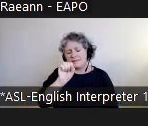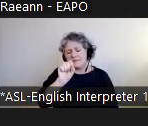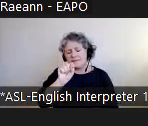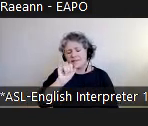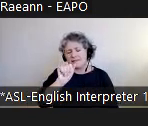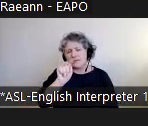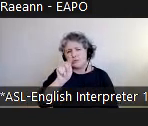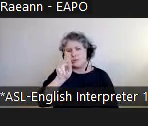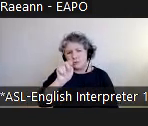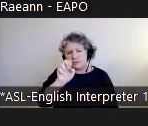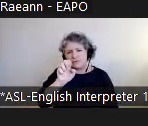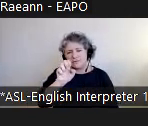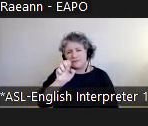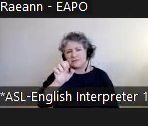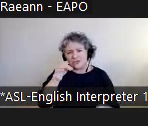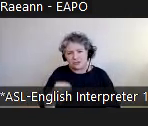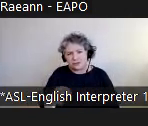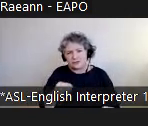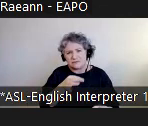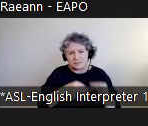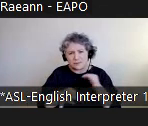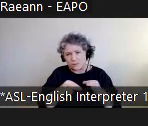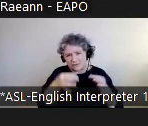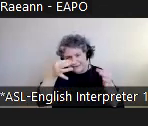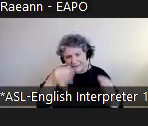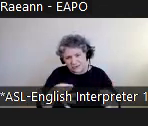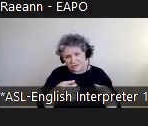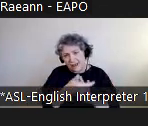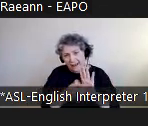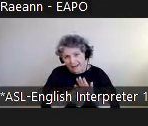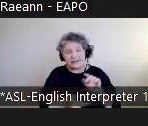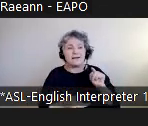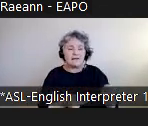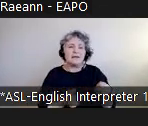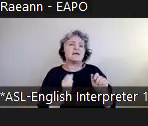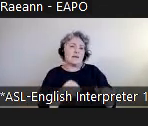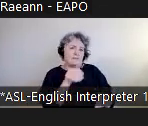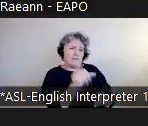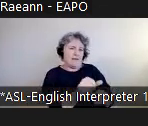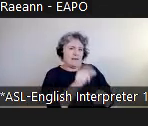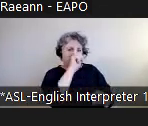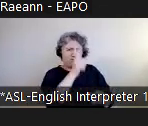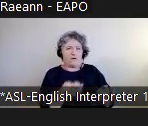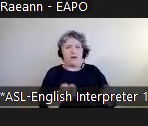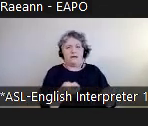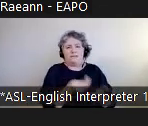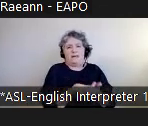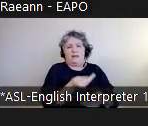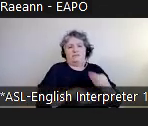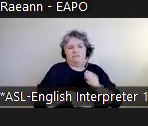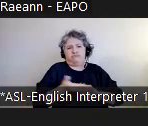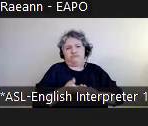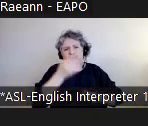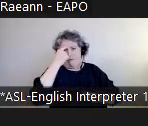attorney may be compensated, so they can pay themselves for handling your finances. There's no similar provision